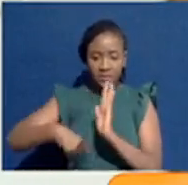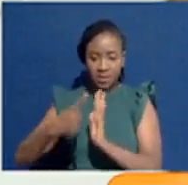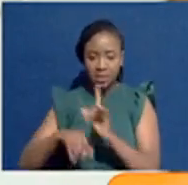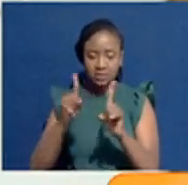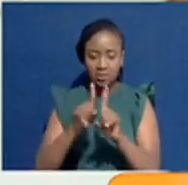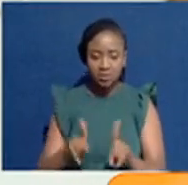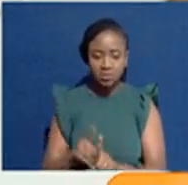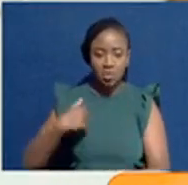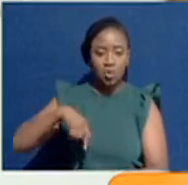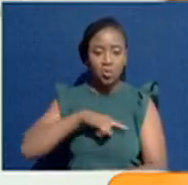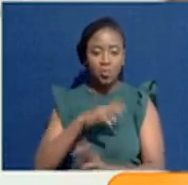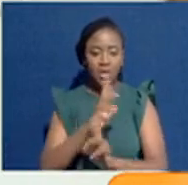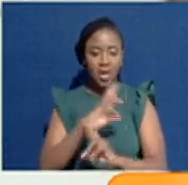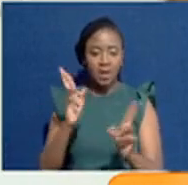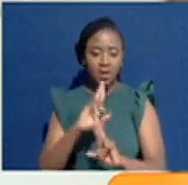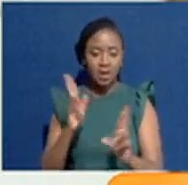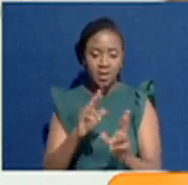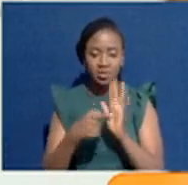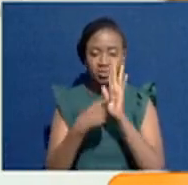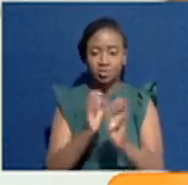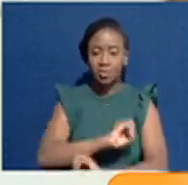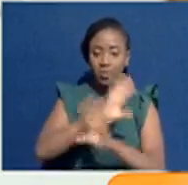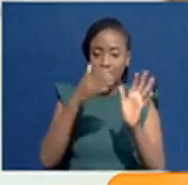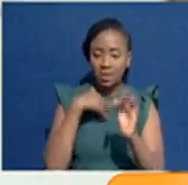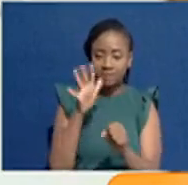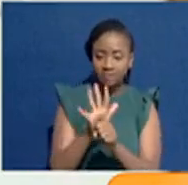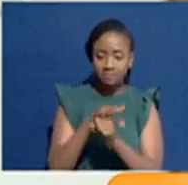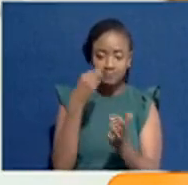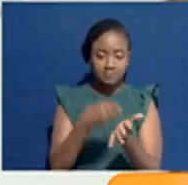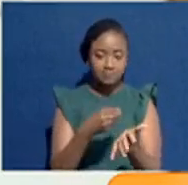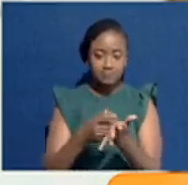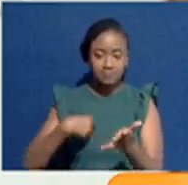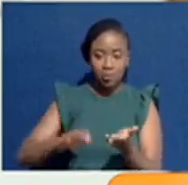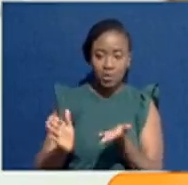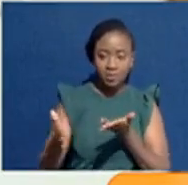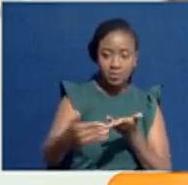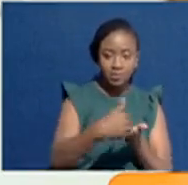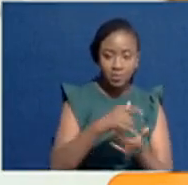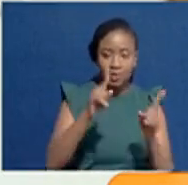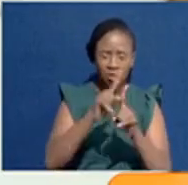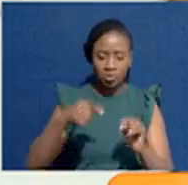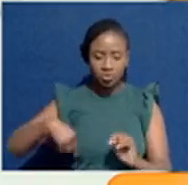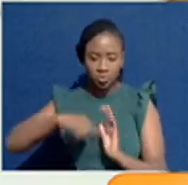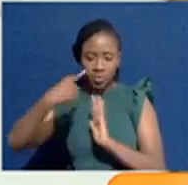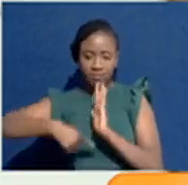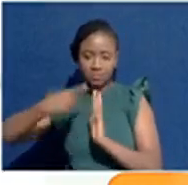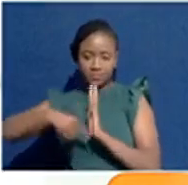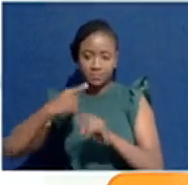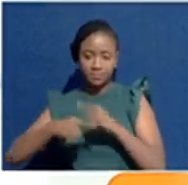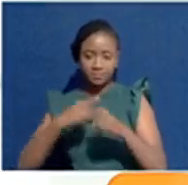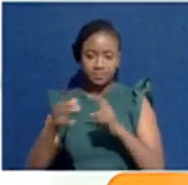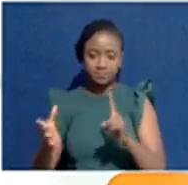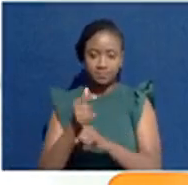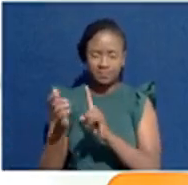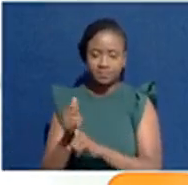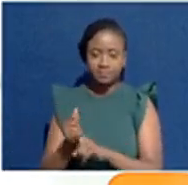that's massive, and that's a lot of money that could come in and then shape the industry as we get into. Looking